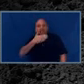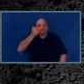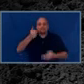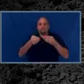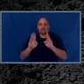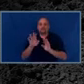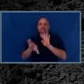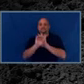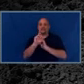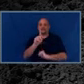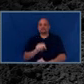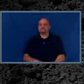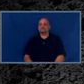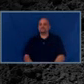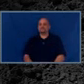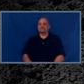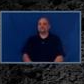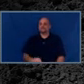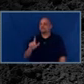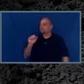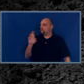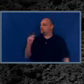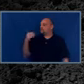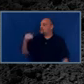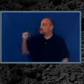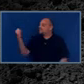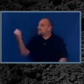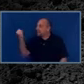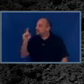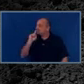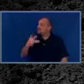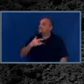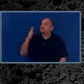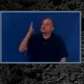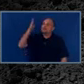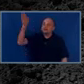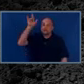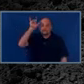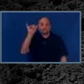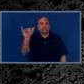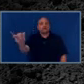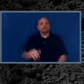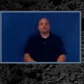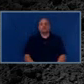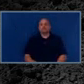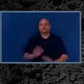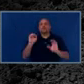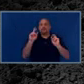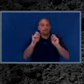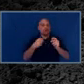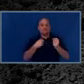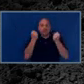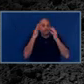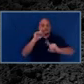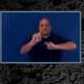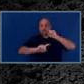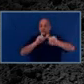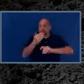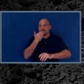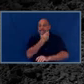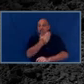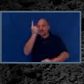Whew, Saturday seems like such a long time from now. Okay, moving right along, we've got so many questions. Thank you all for submitting your